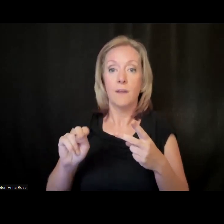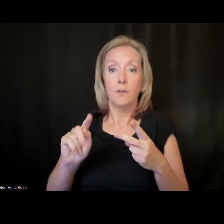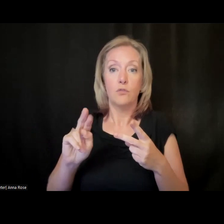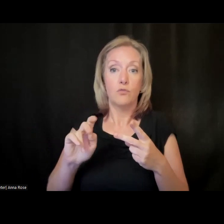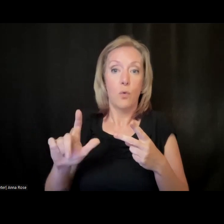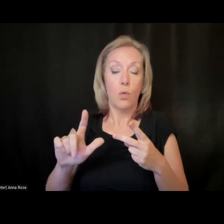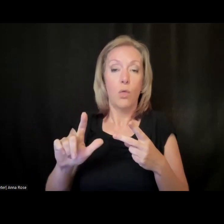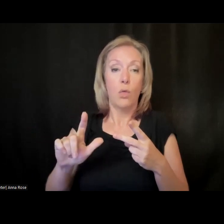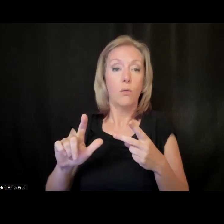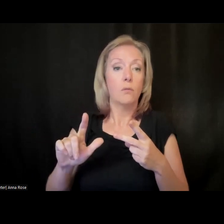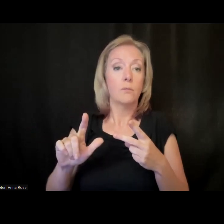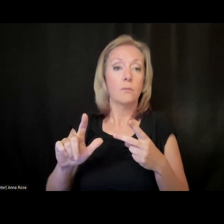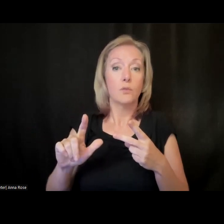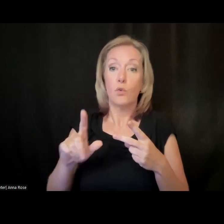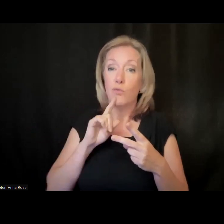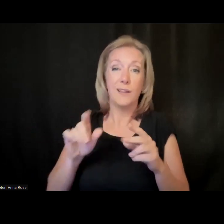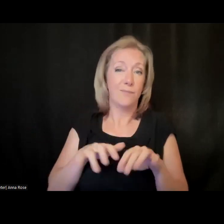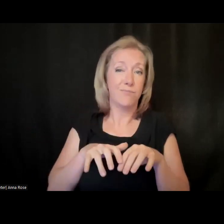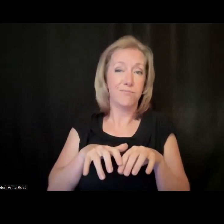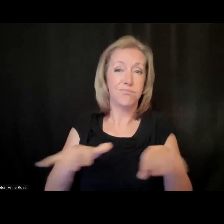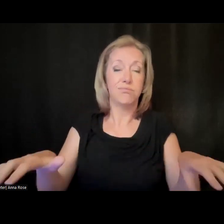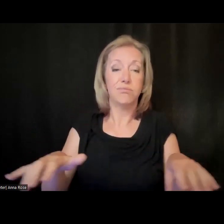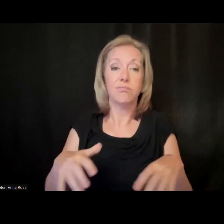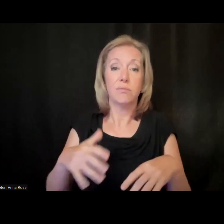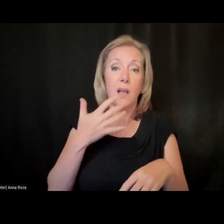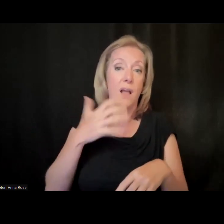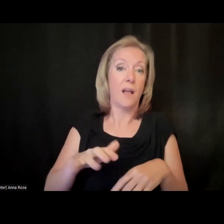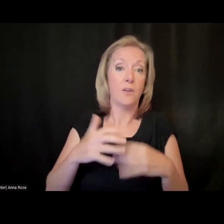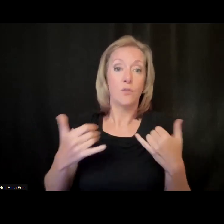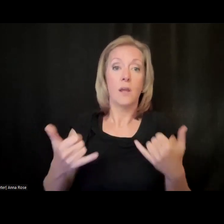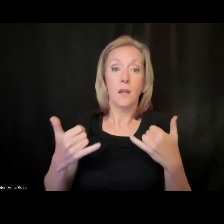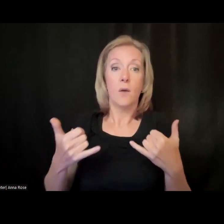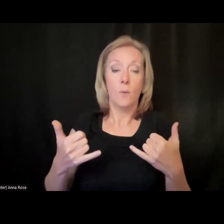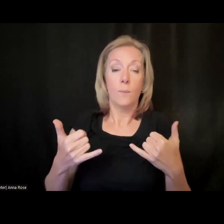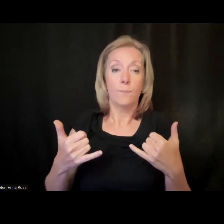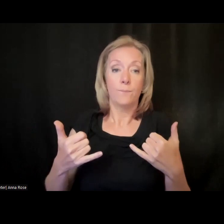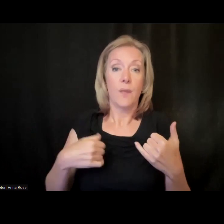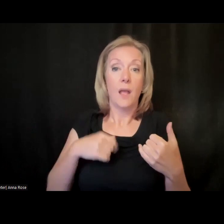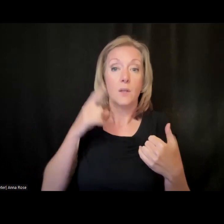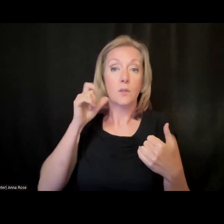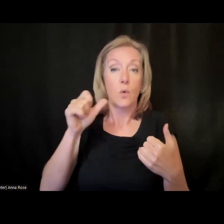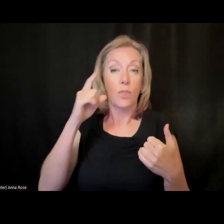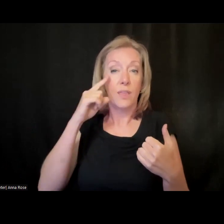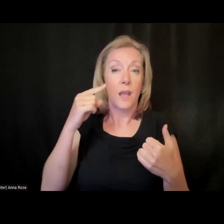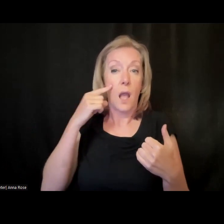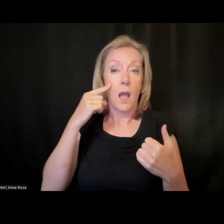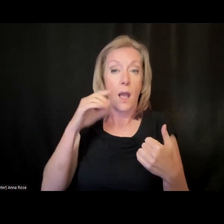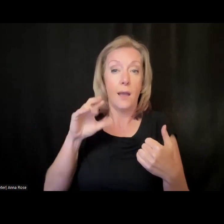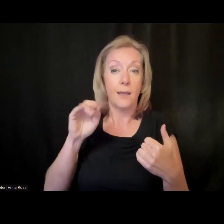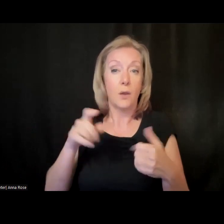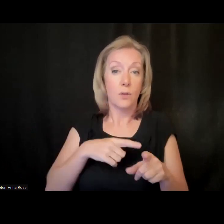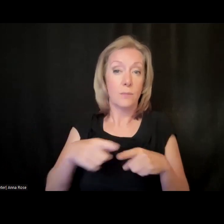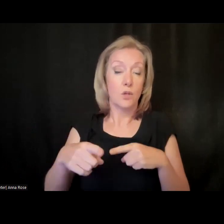say to you, it's blowing up. It's blowing up faster than I think eye care specialists are keeping up with, and even